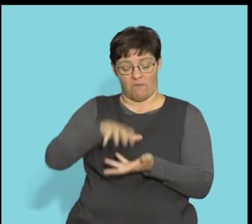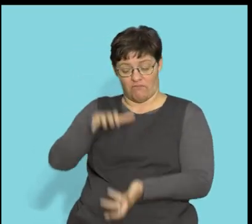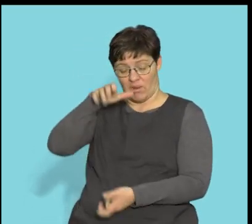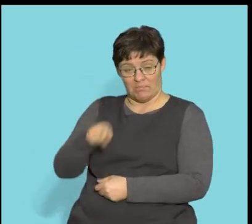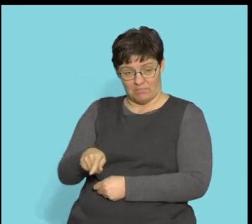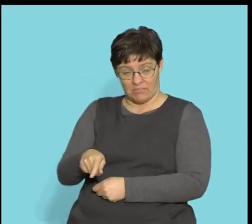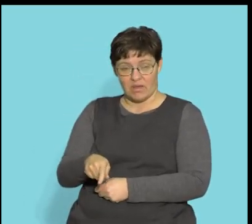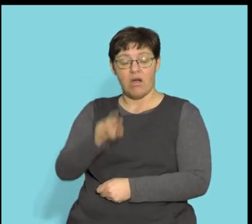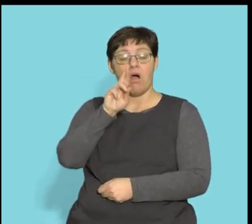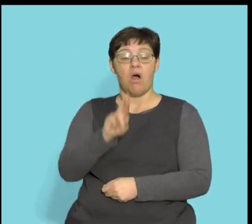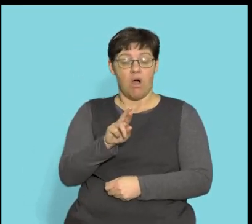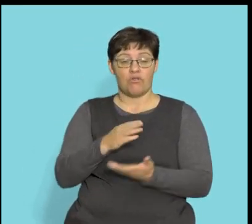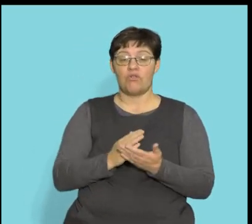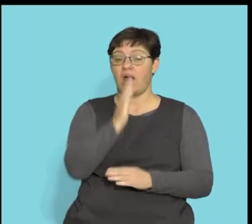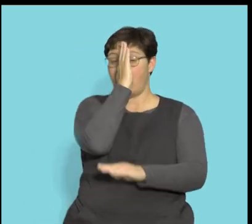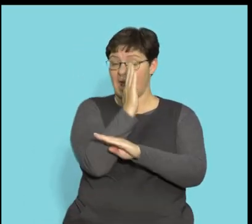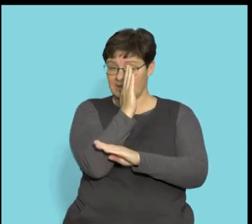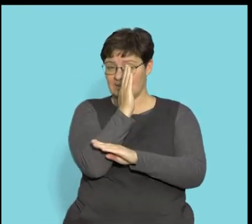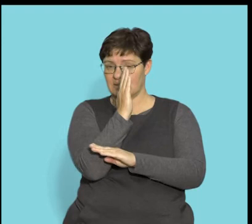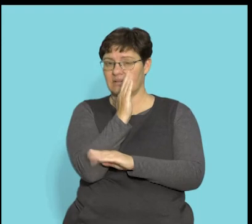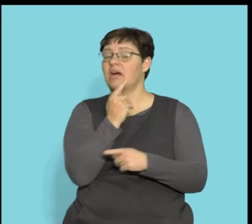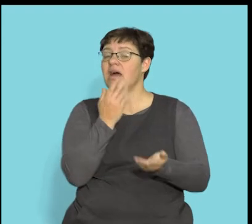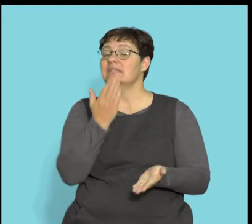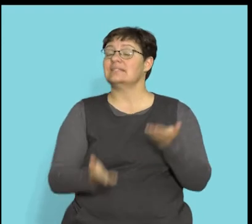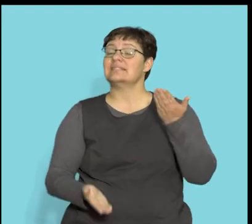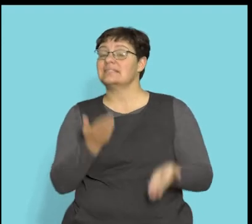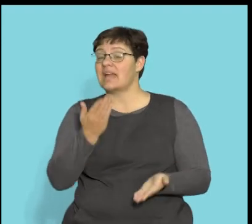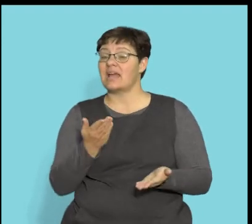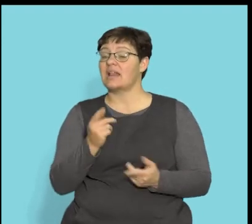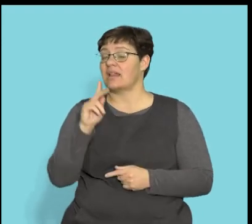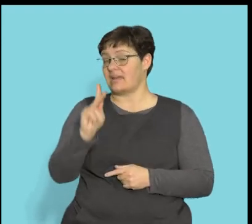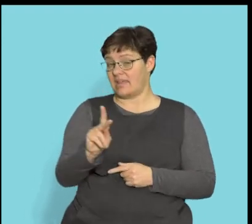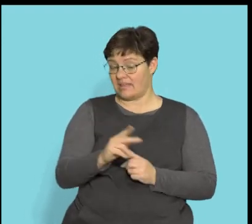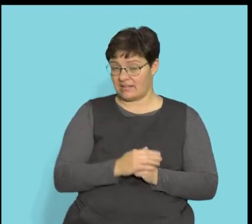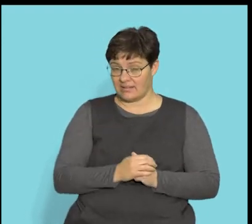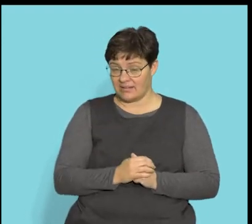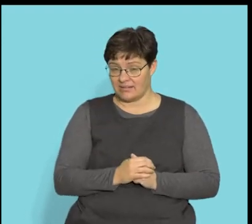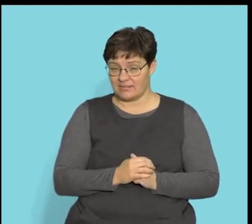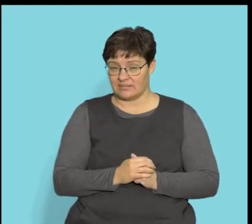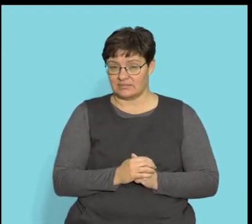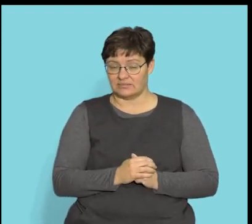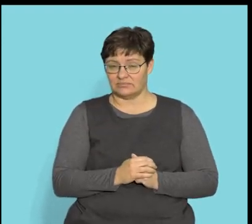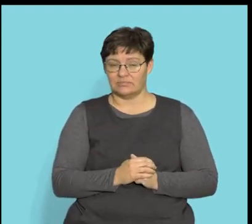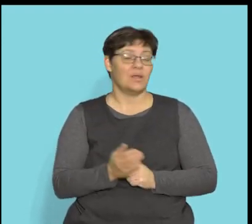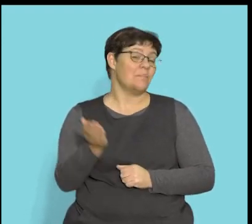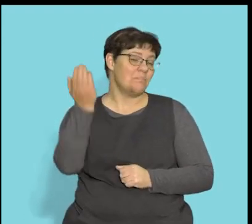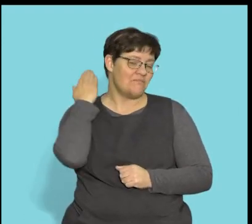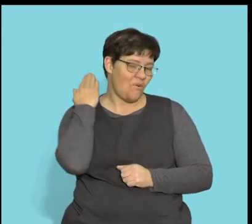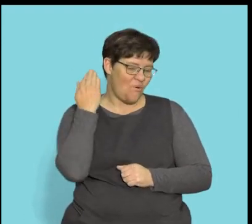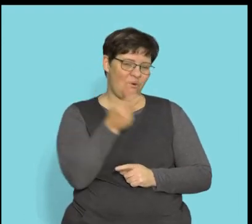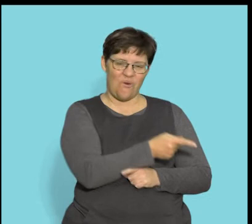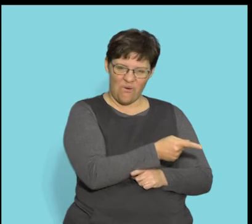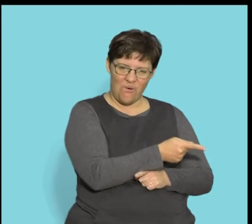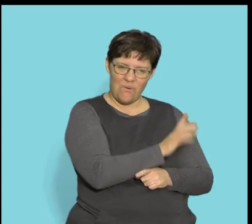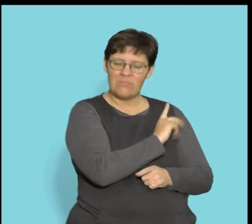cone if the radius and the height are multiplied by a scale factor of k. So everyone,